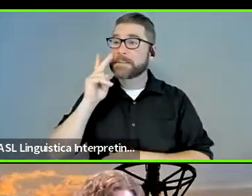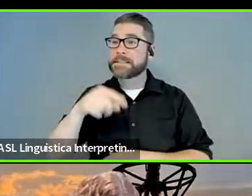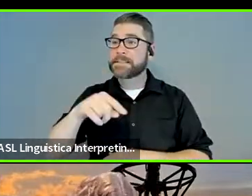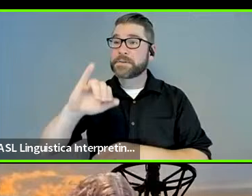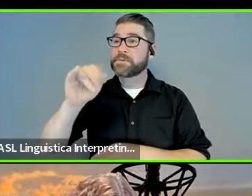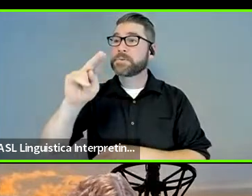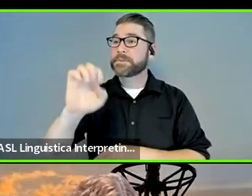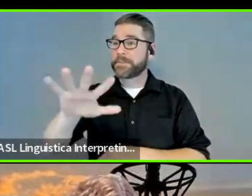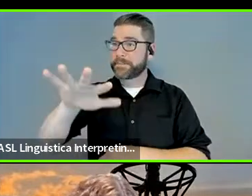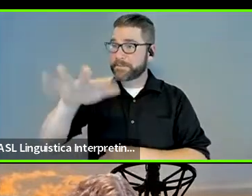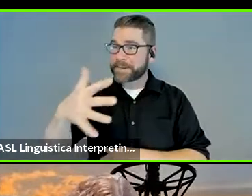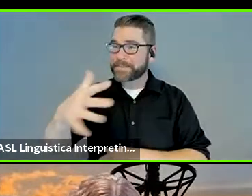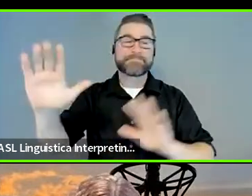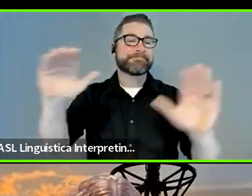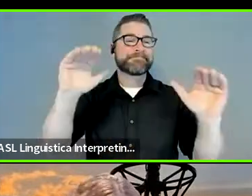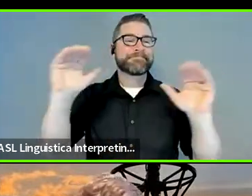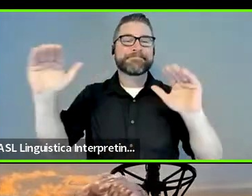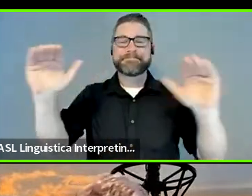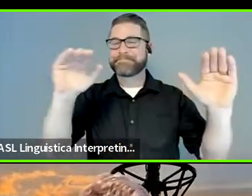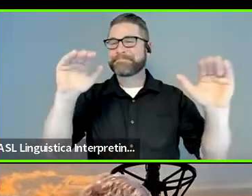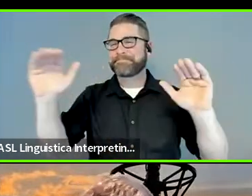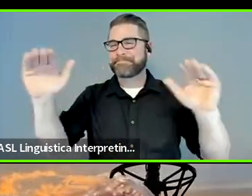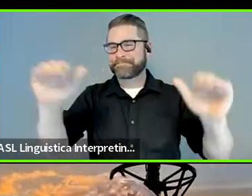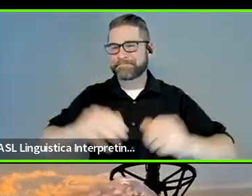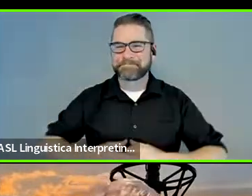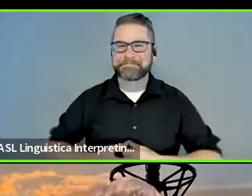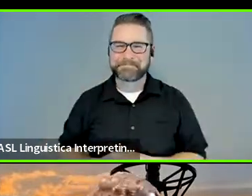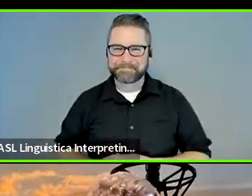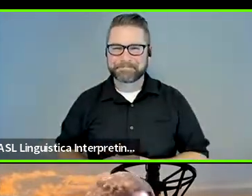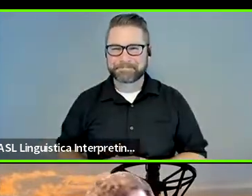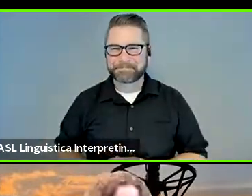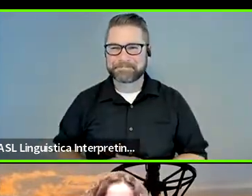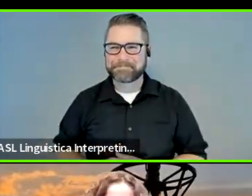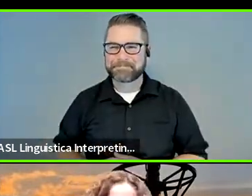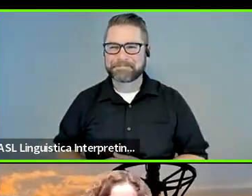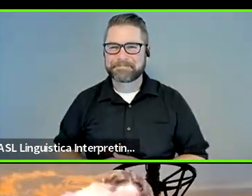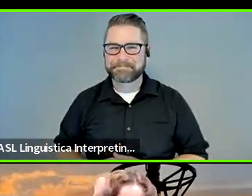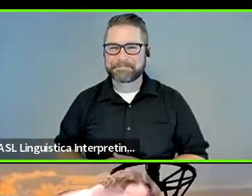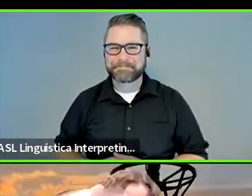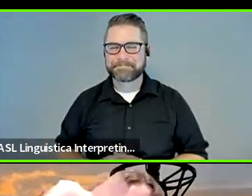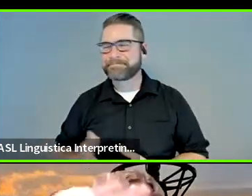Bye now. everyone. Thank you. Bye.